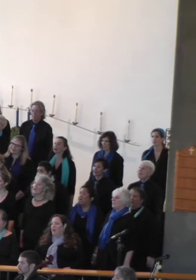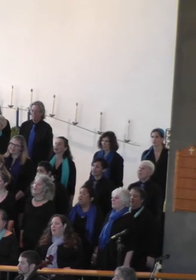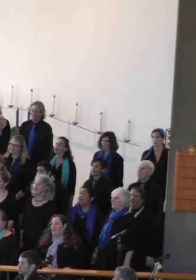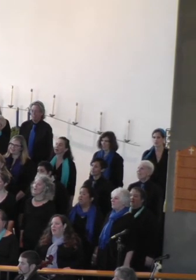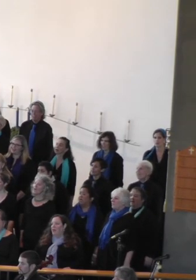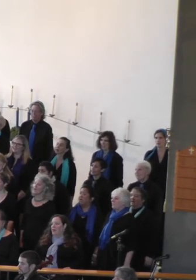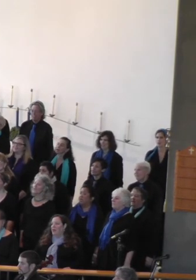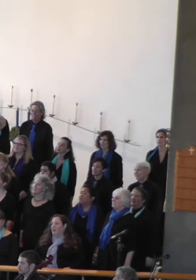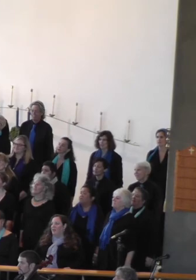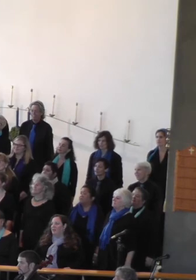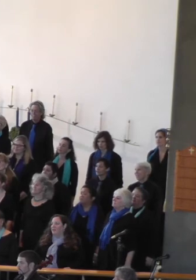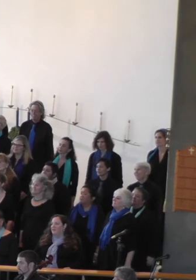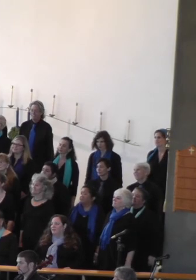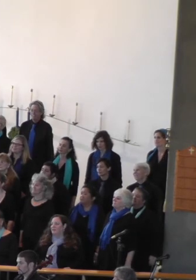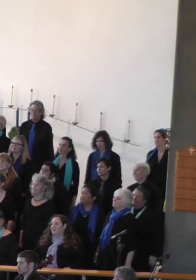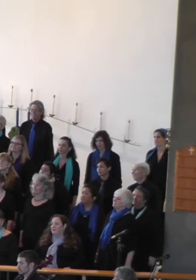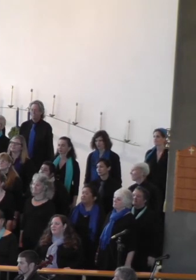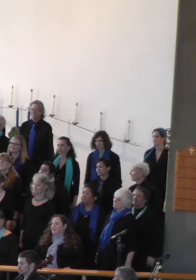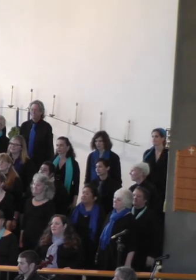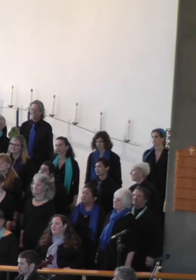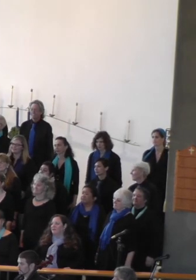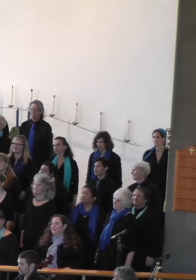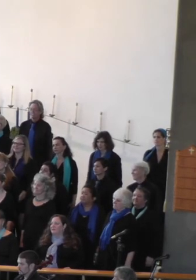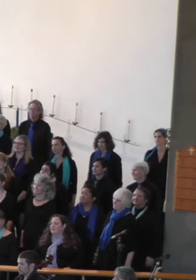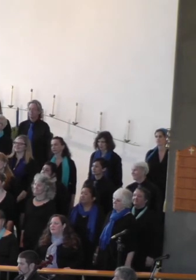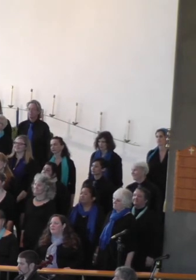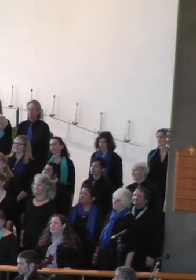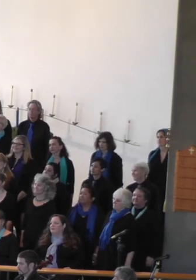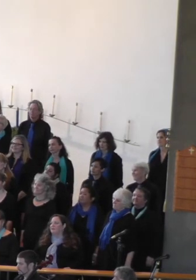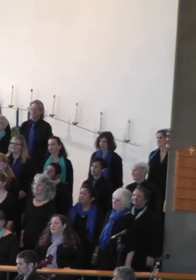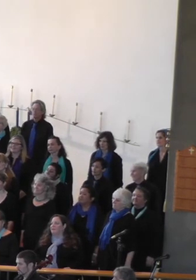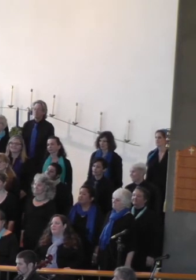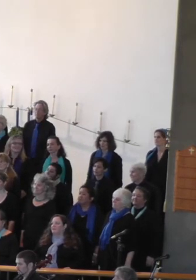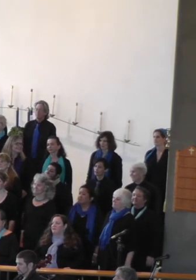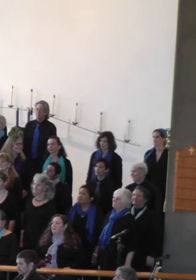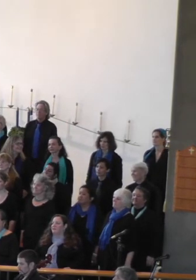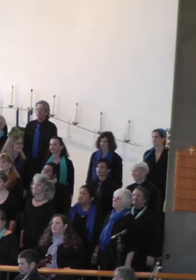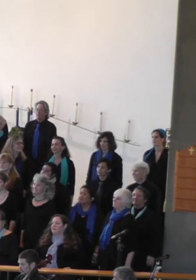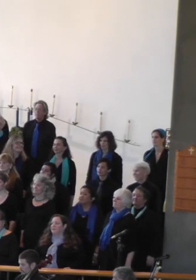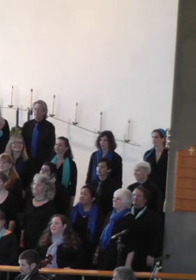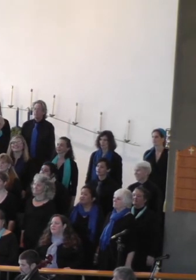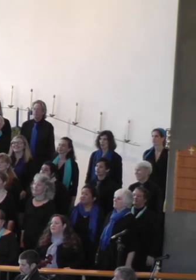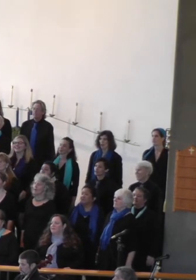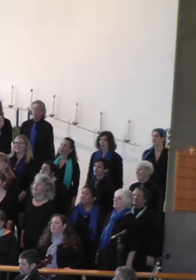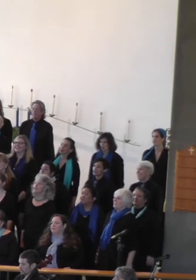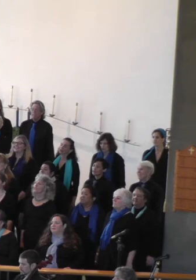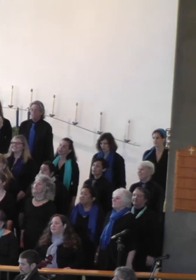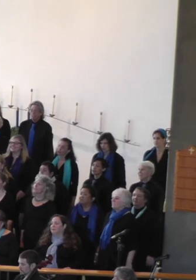We hide in nature ways.